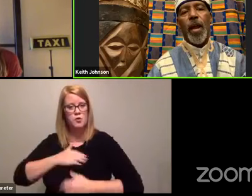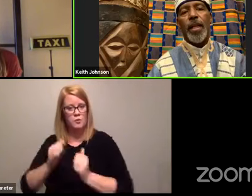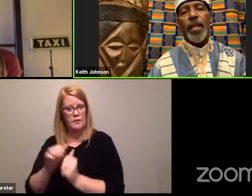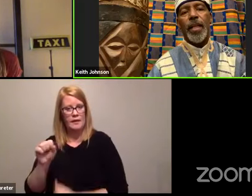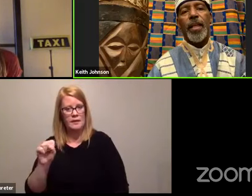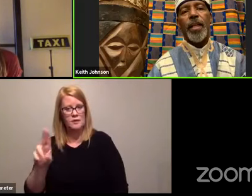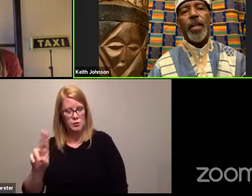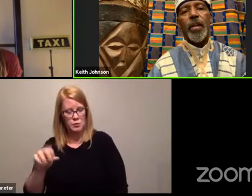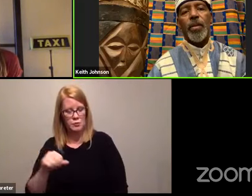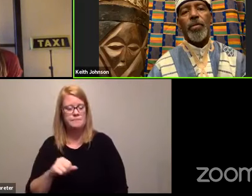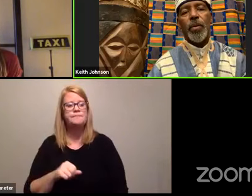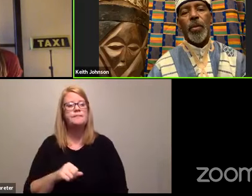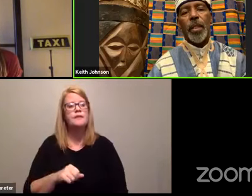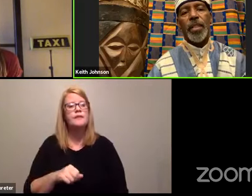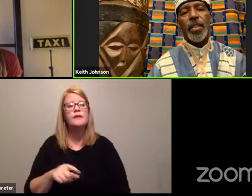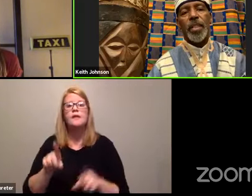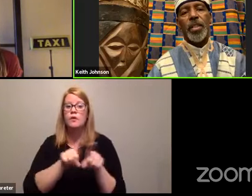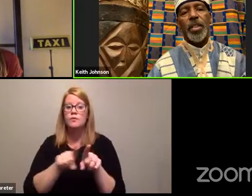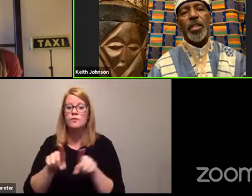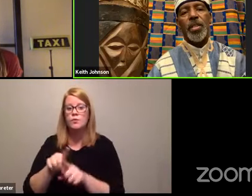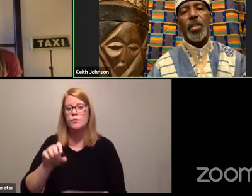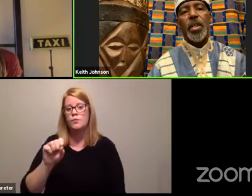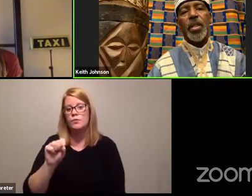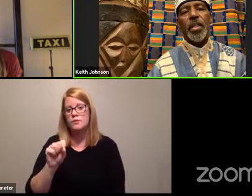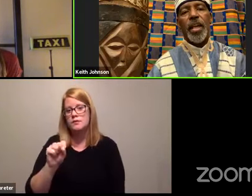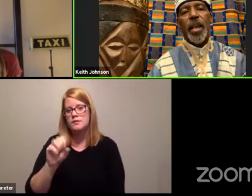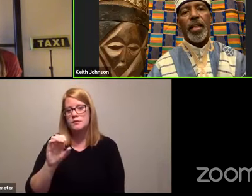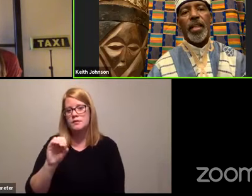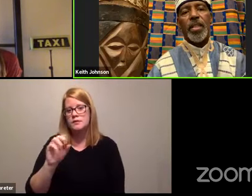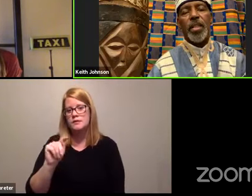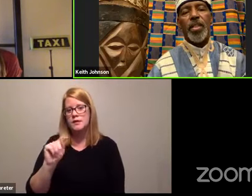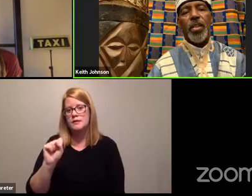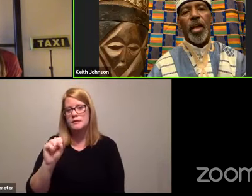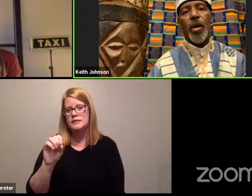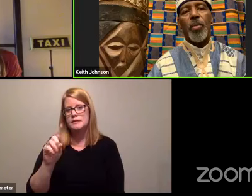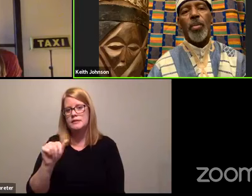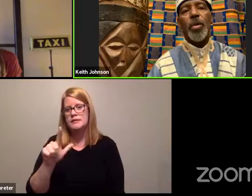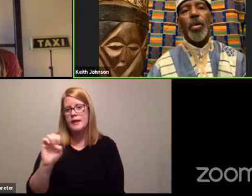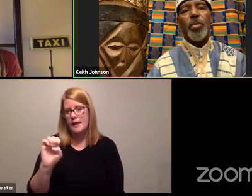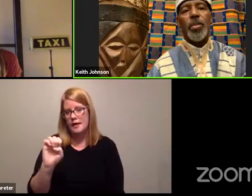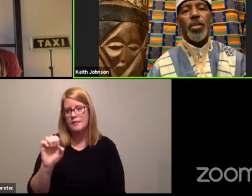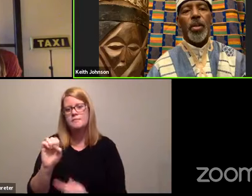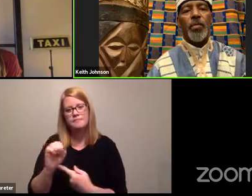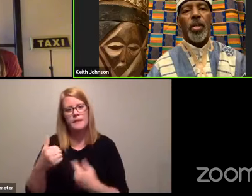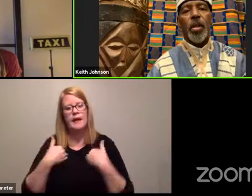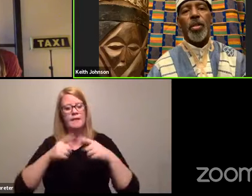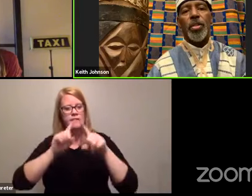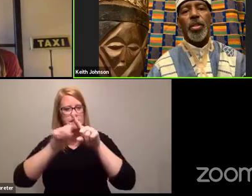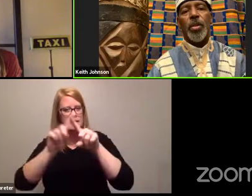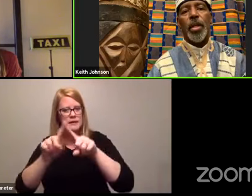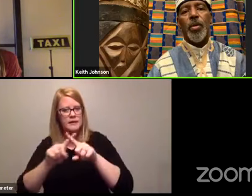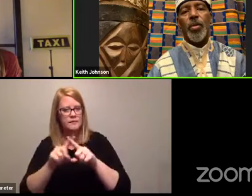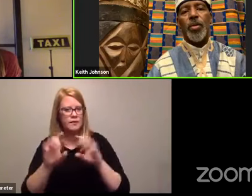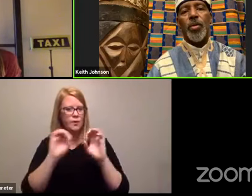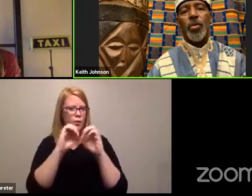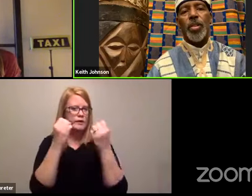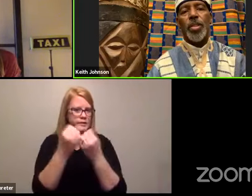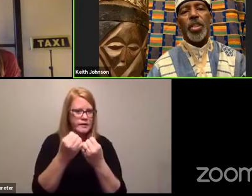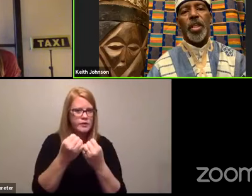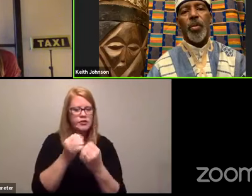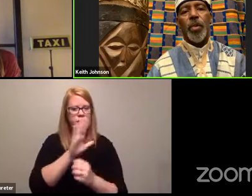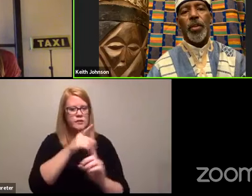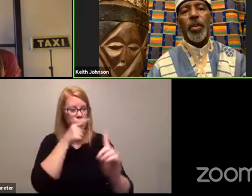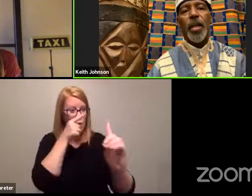a variety of organizations that continue to help preserve the culture and also